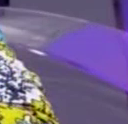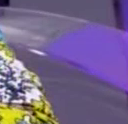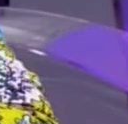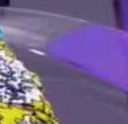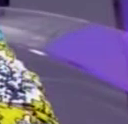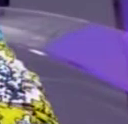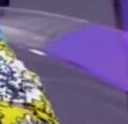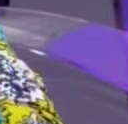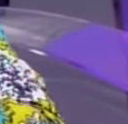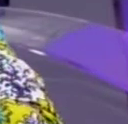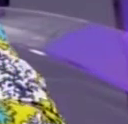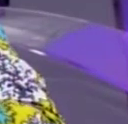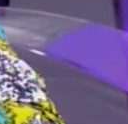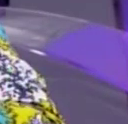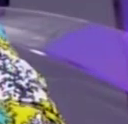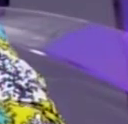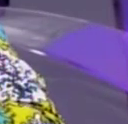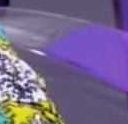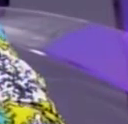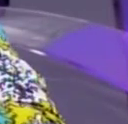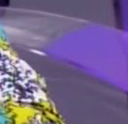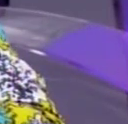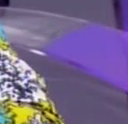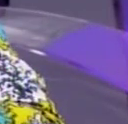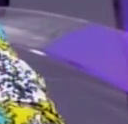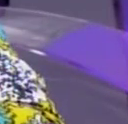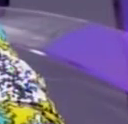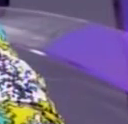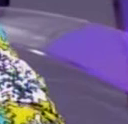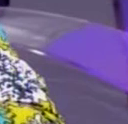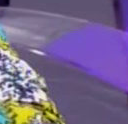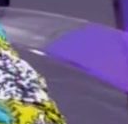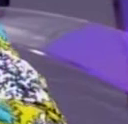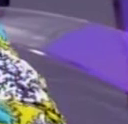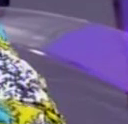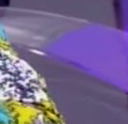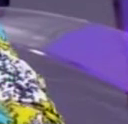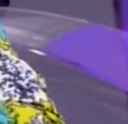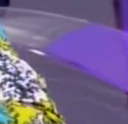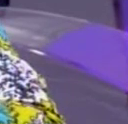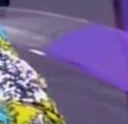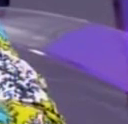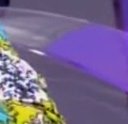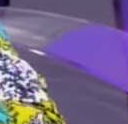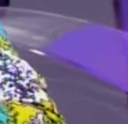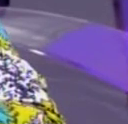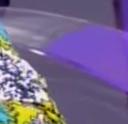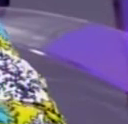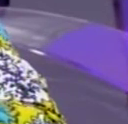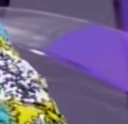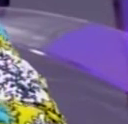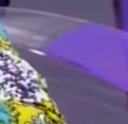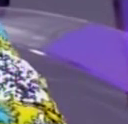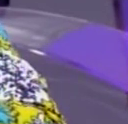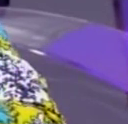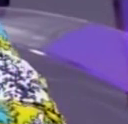response from the agricultural sector was very slow. And as a result, it escalated to what it was. And by